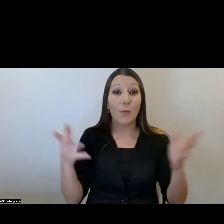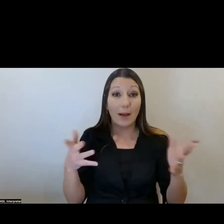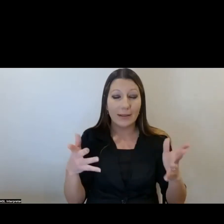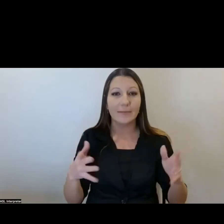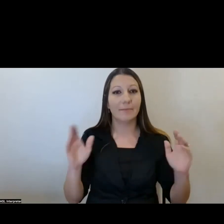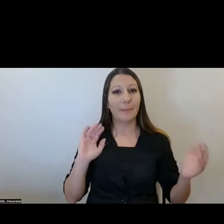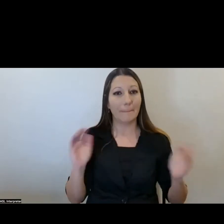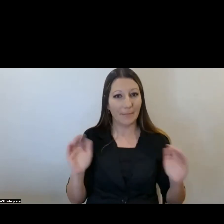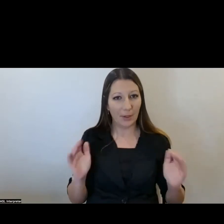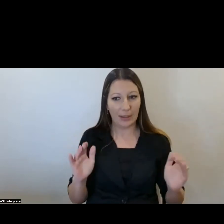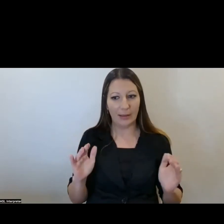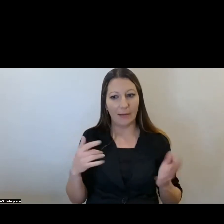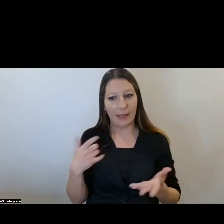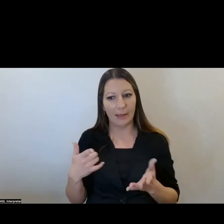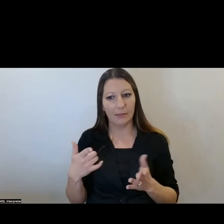space.